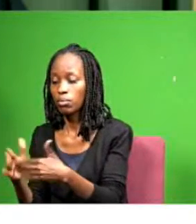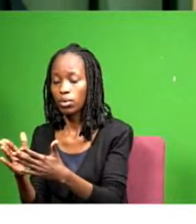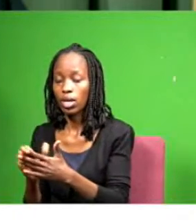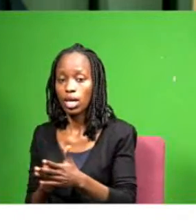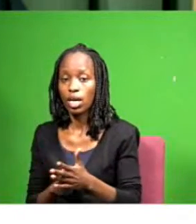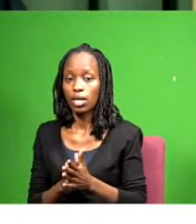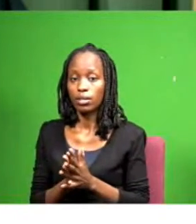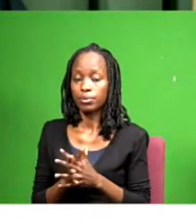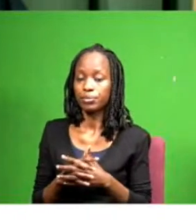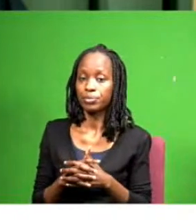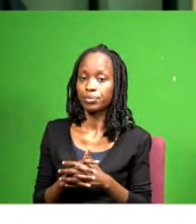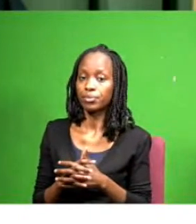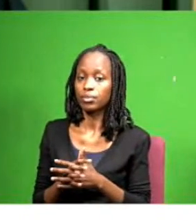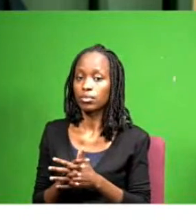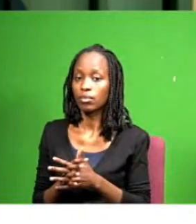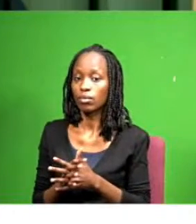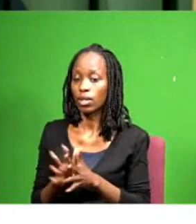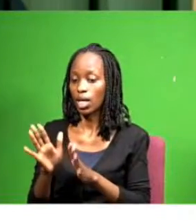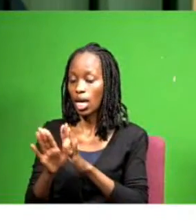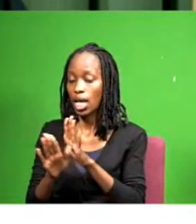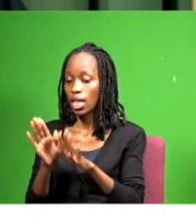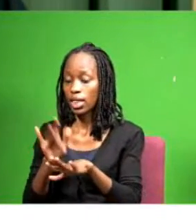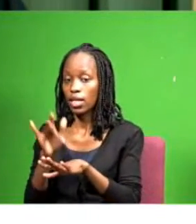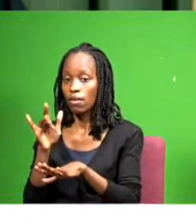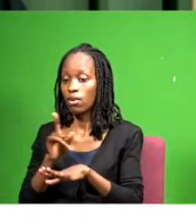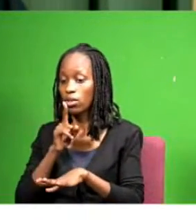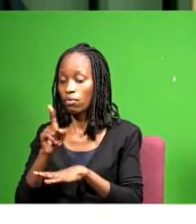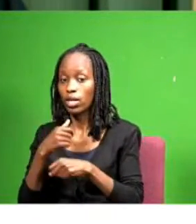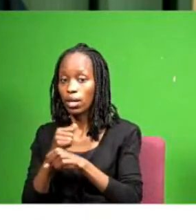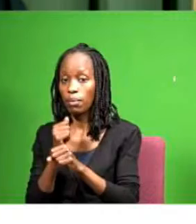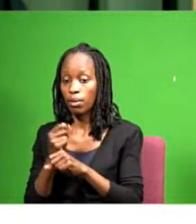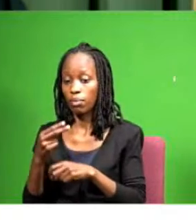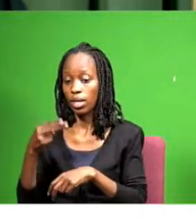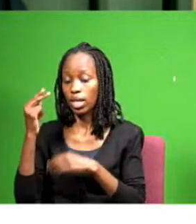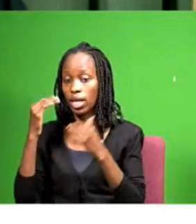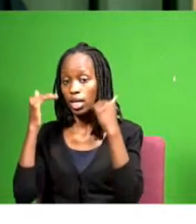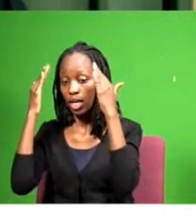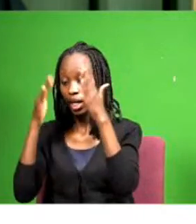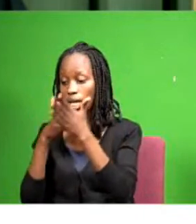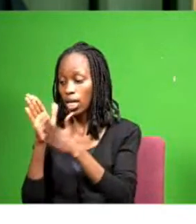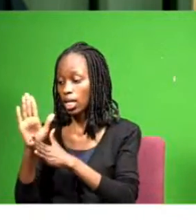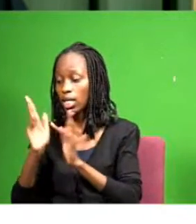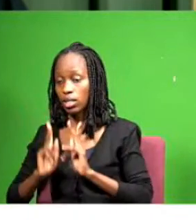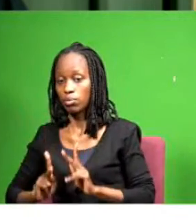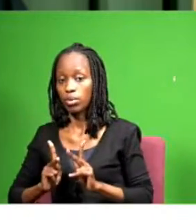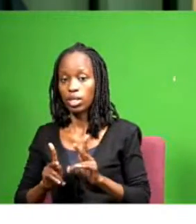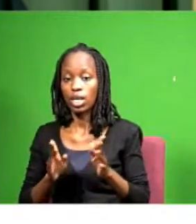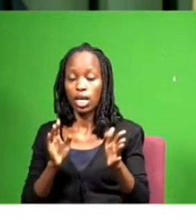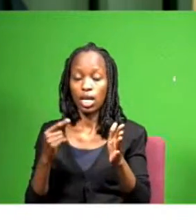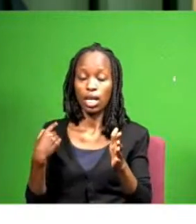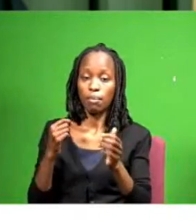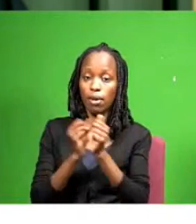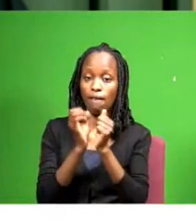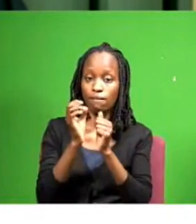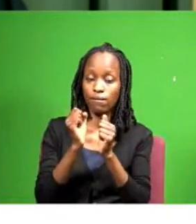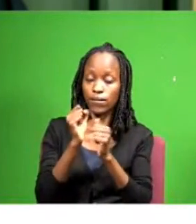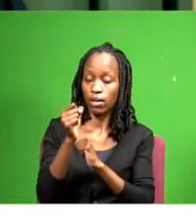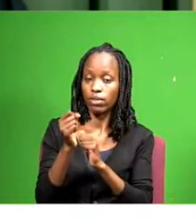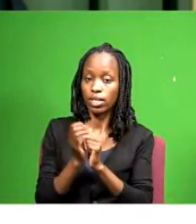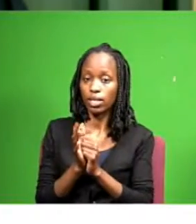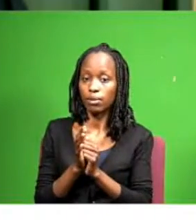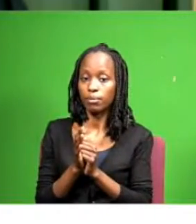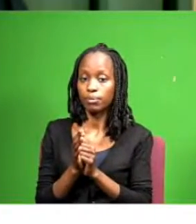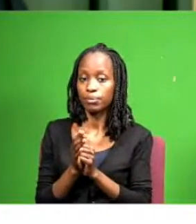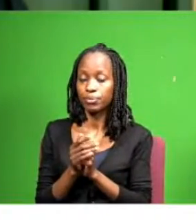E426 of 2020 and the effect of the orders made by the High Court against his person. Number 15,